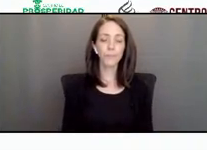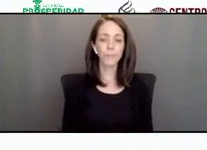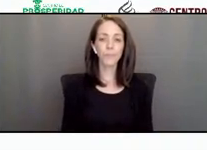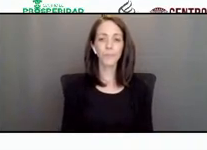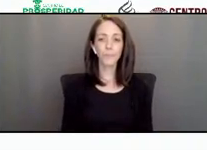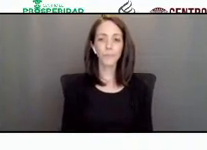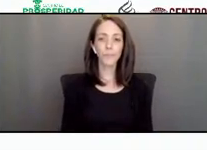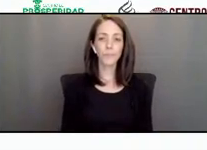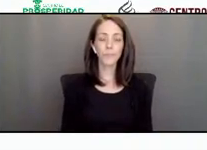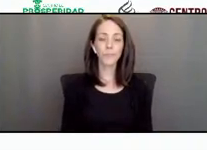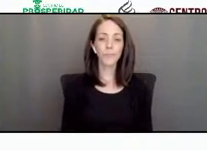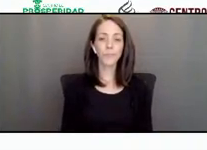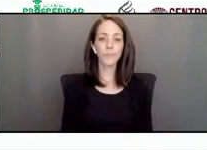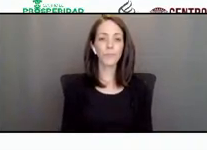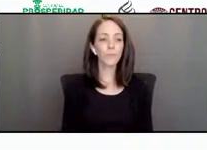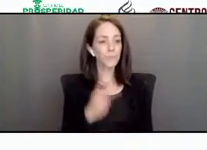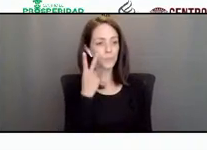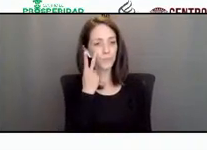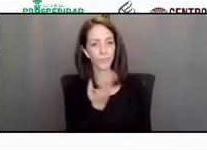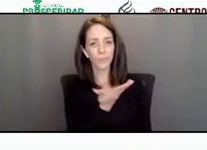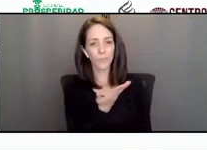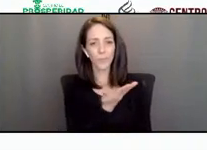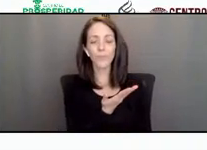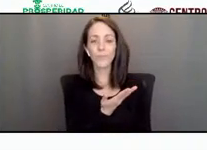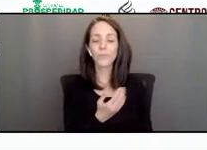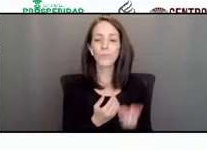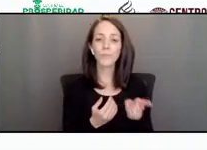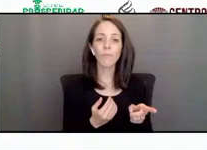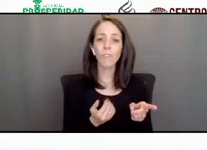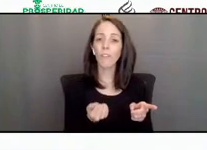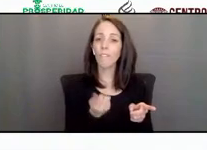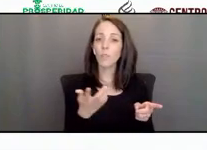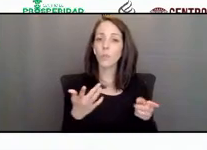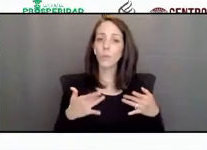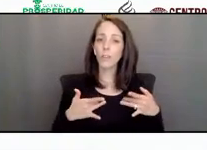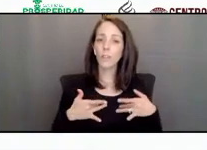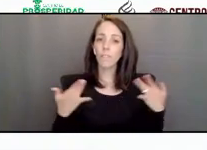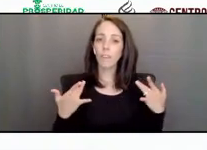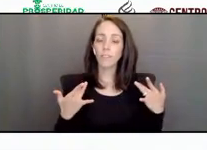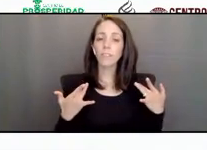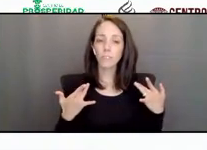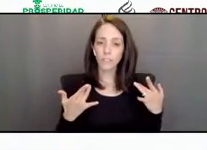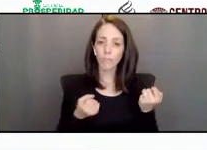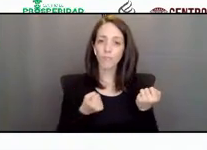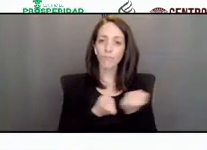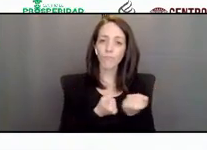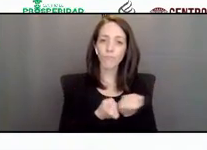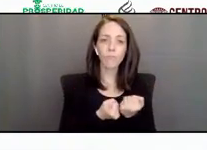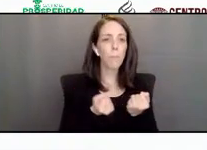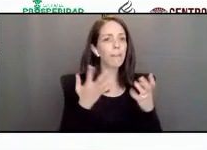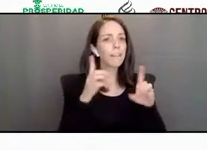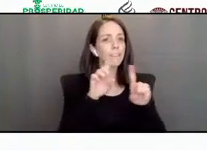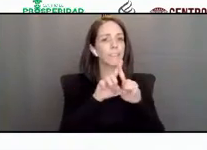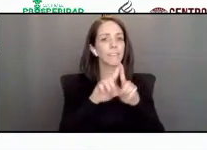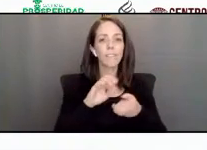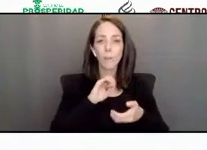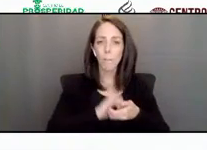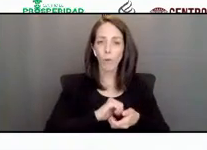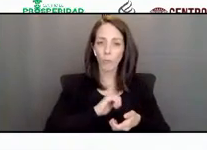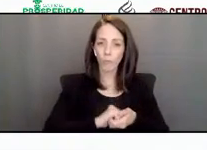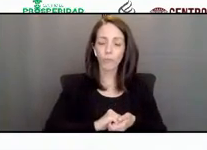As seen here in a couple of recent flyers, the events that we co-hosted with a multitude of partners, both new and old, are community-centered